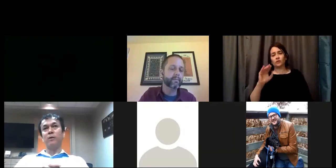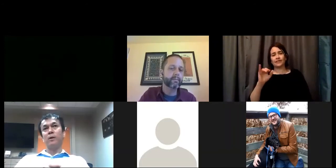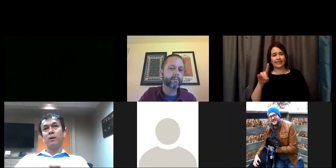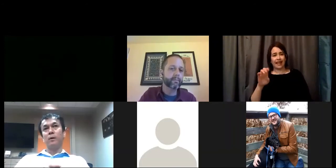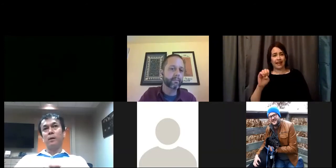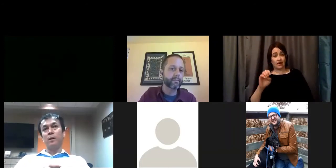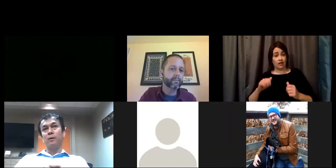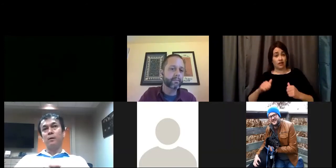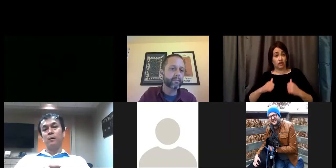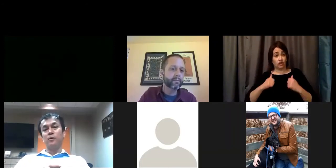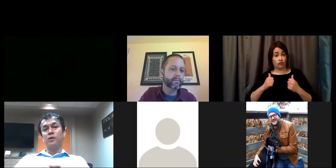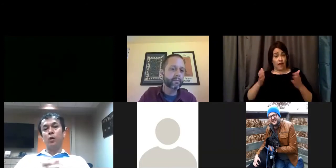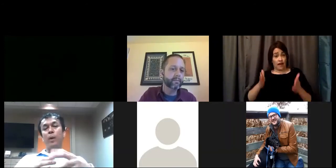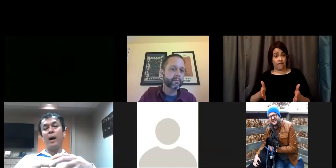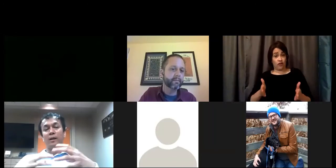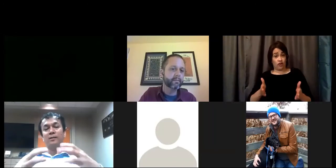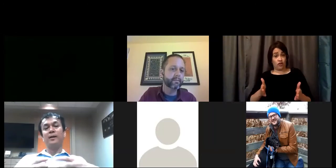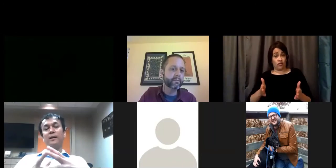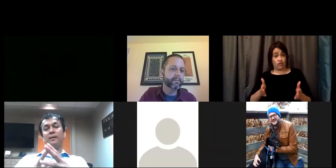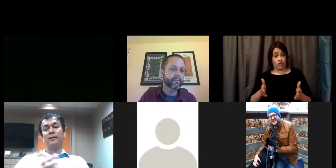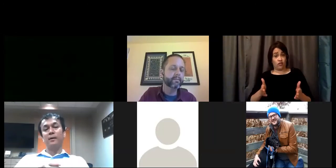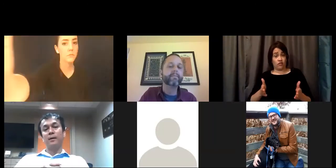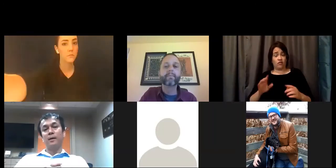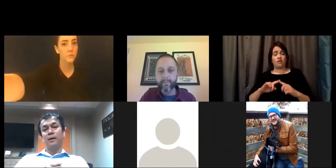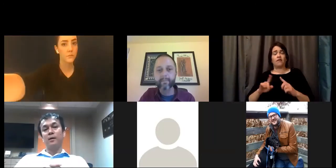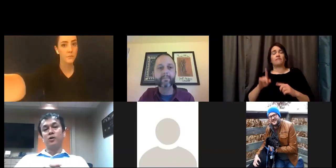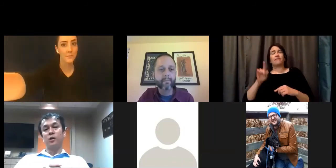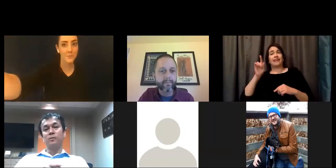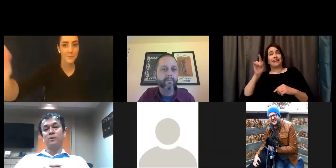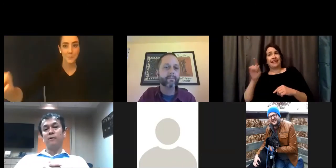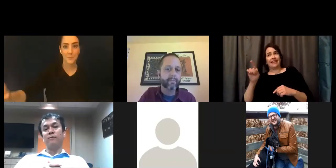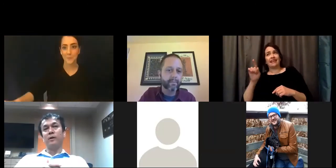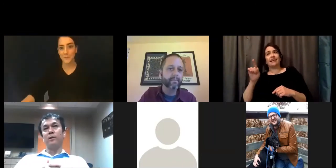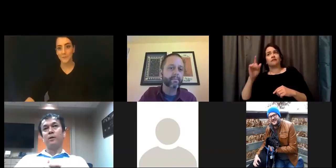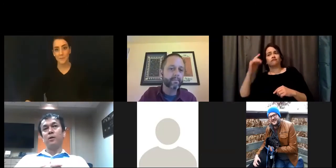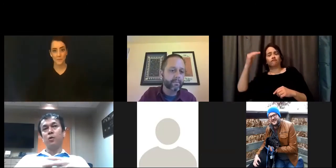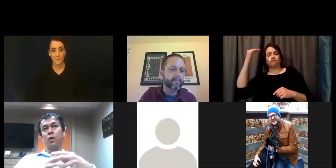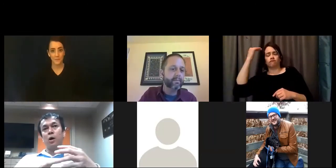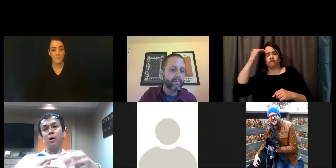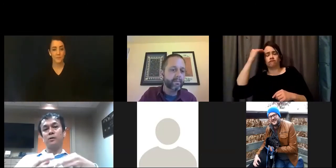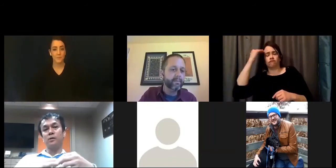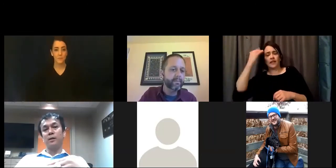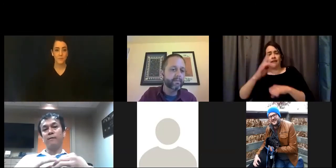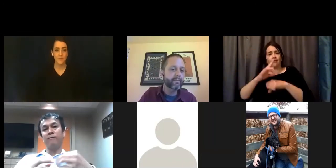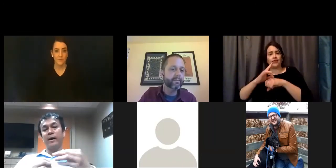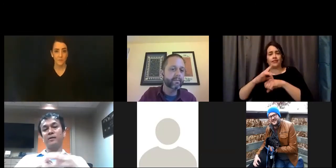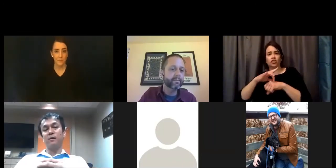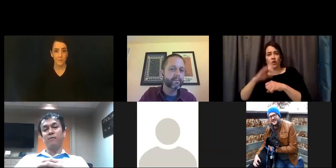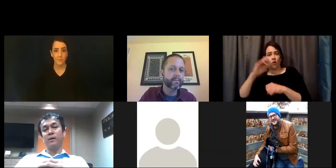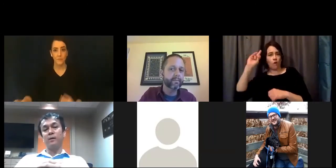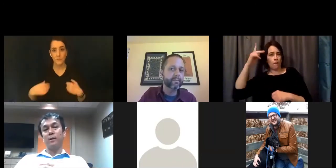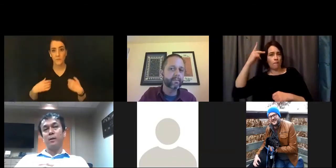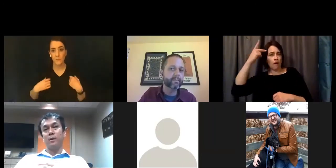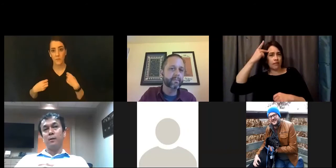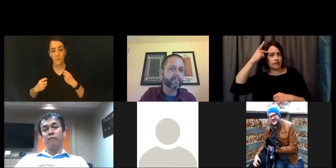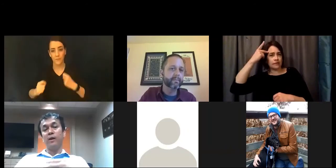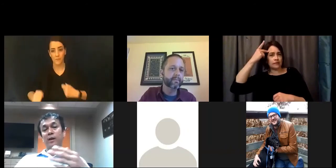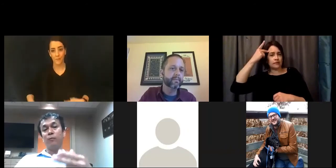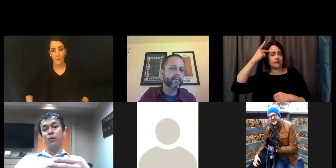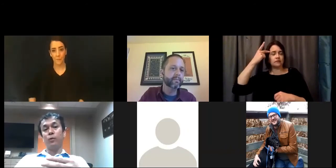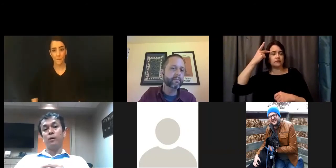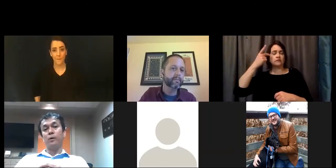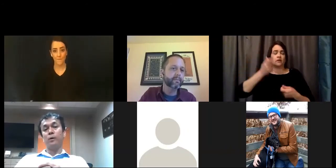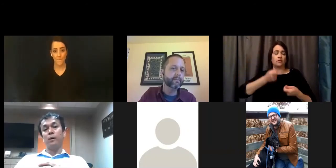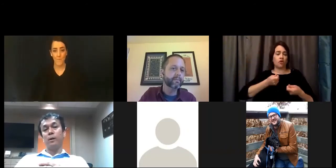of the geopolitics, in terms of the causes and the effects of the